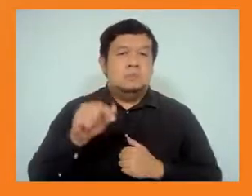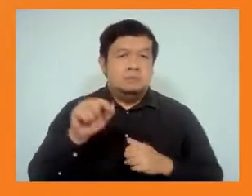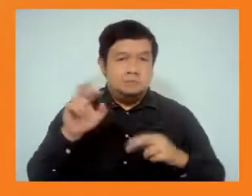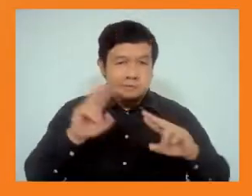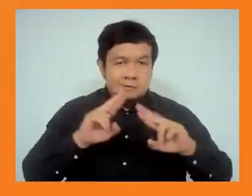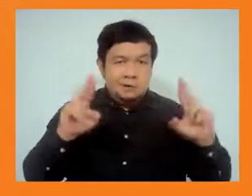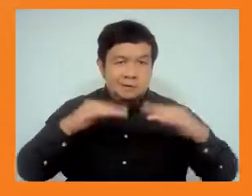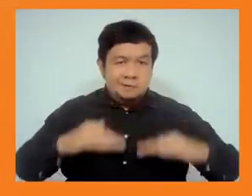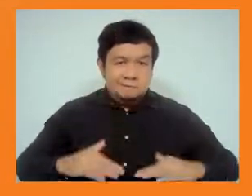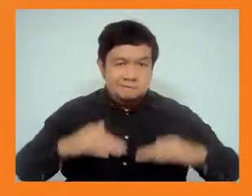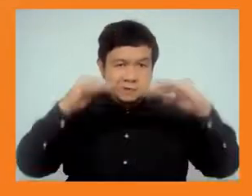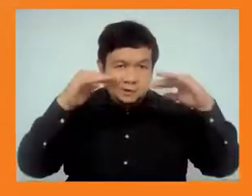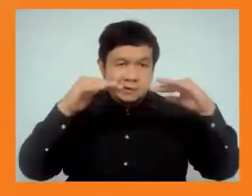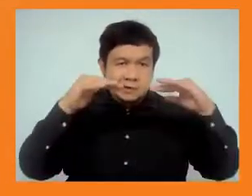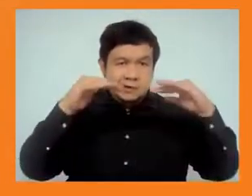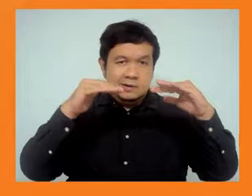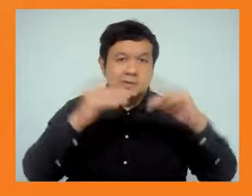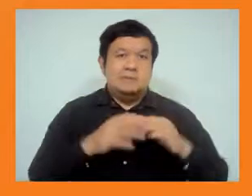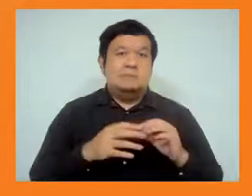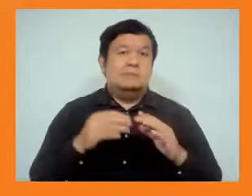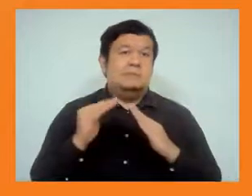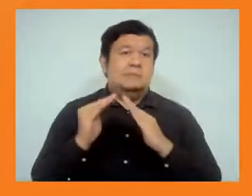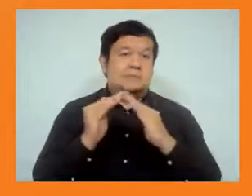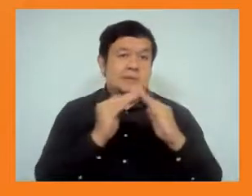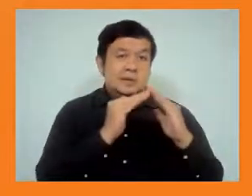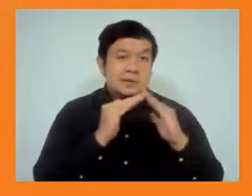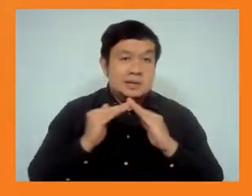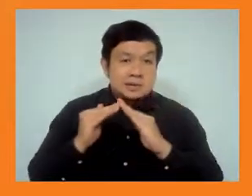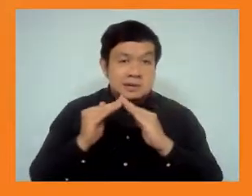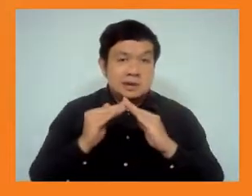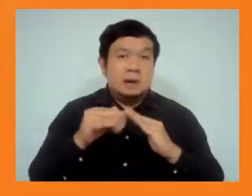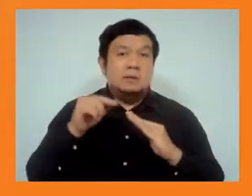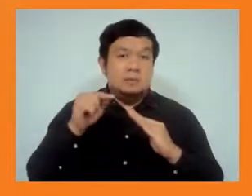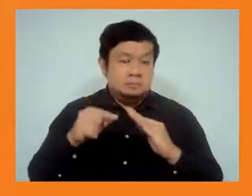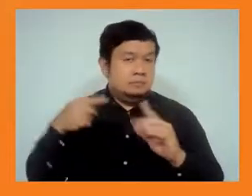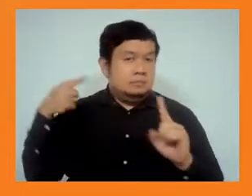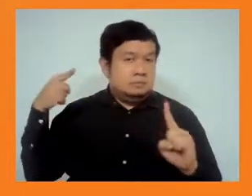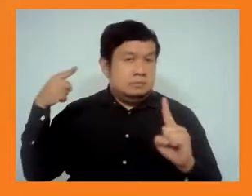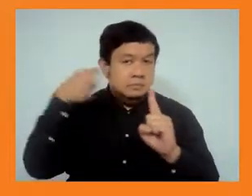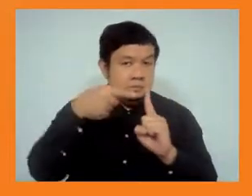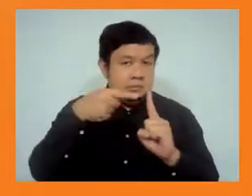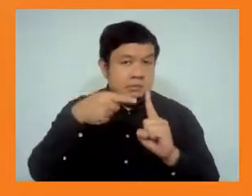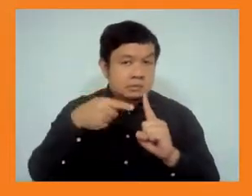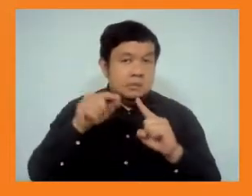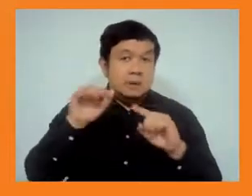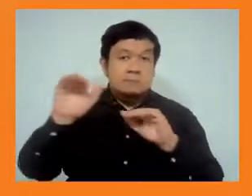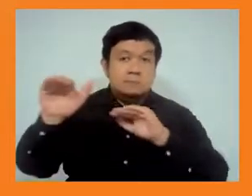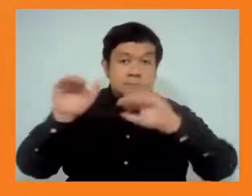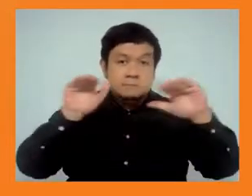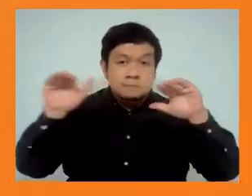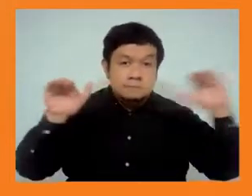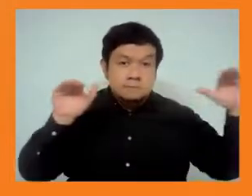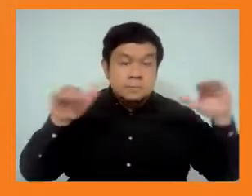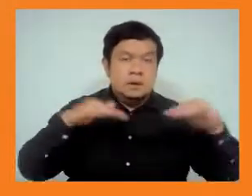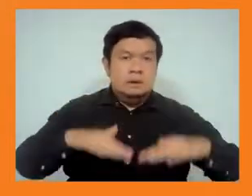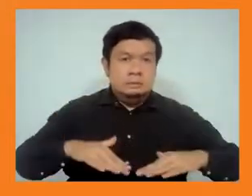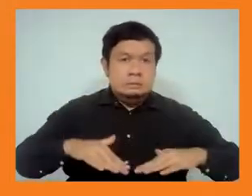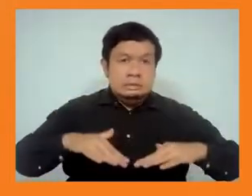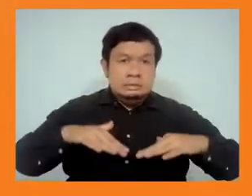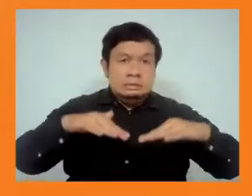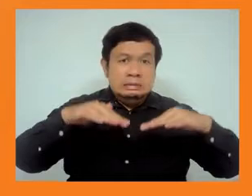upon Ms. Vidya Dinkar. She's the coordinator for Growth Watch and the current president of the Indian Social Action Forum Network.